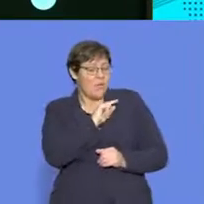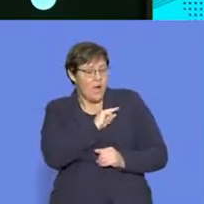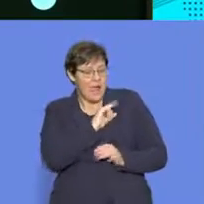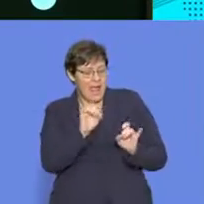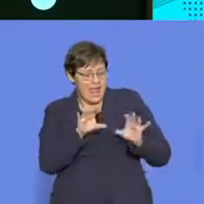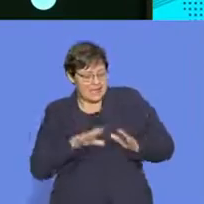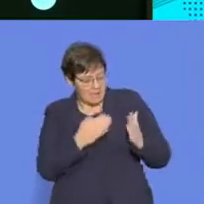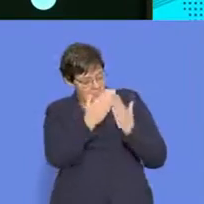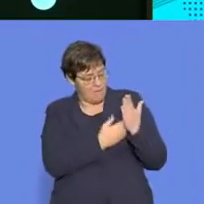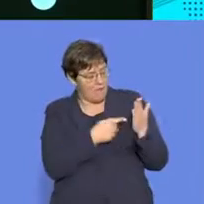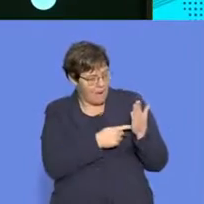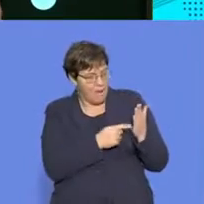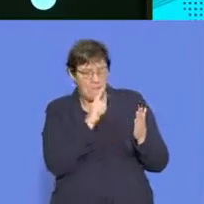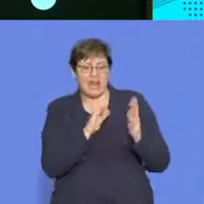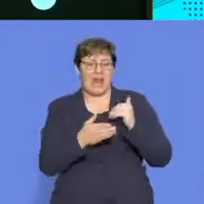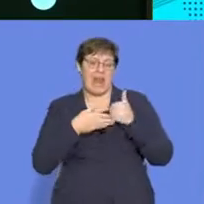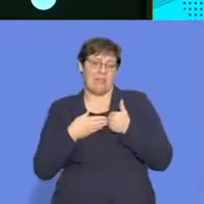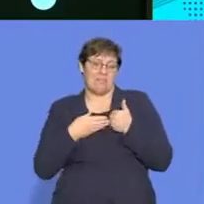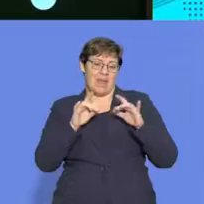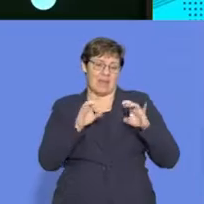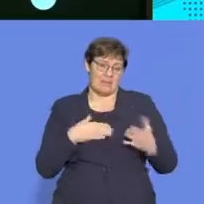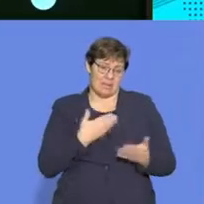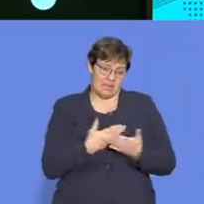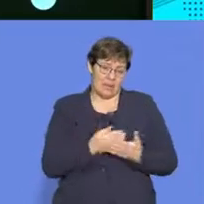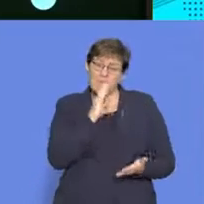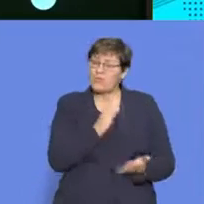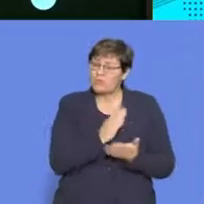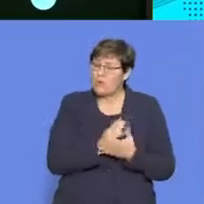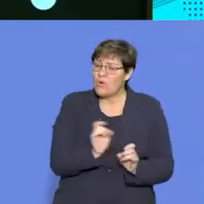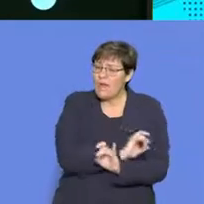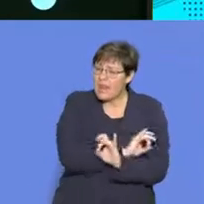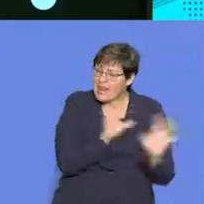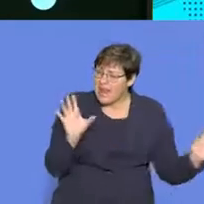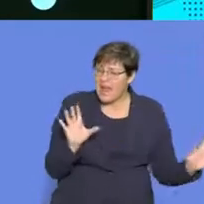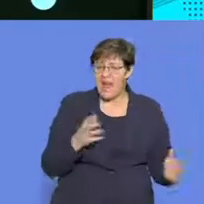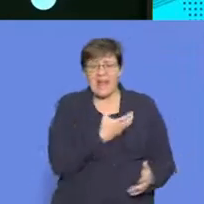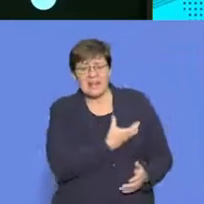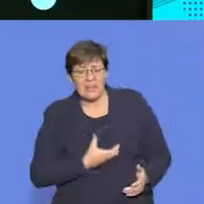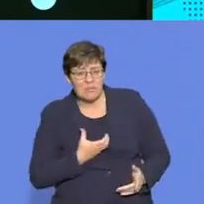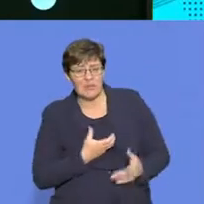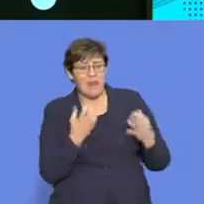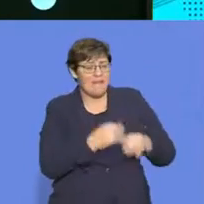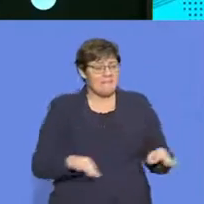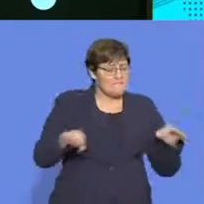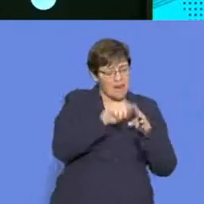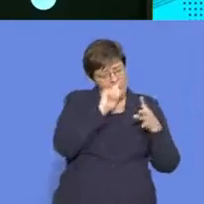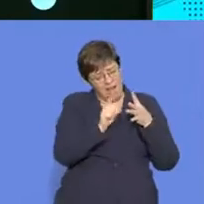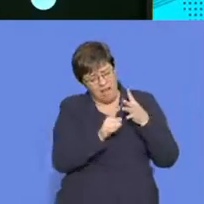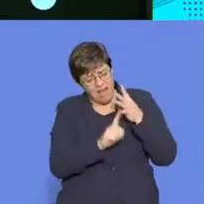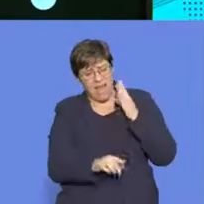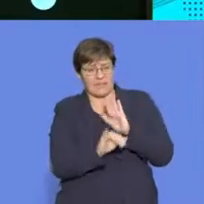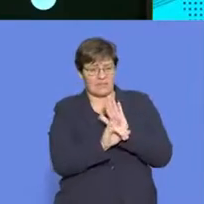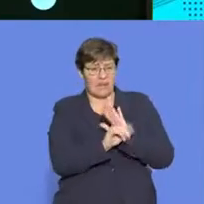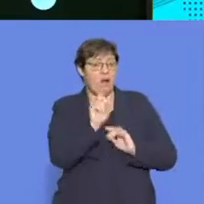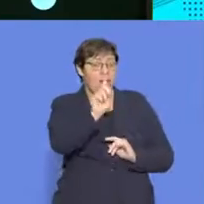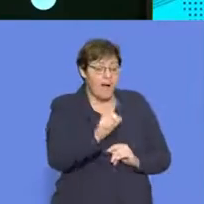going to take into the exam. It's like having extra help. So make sure you're comfortable with it, that you identify all the values